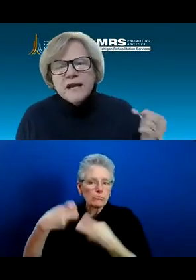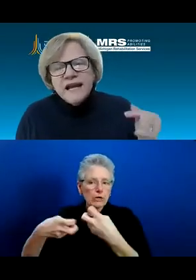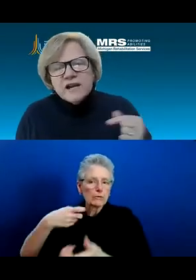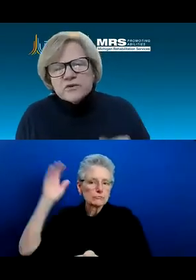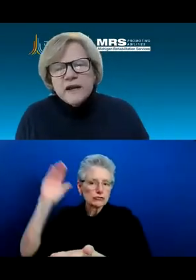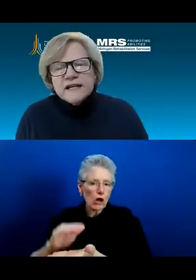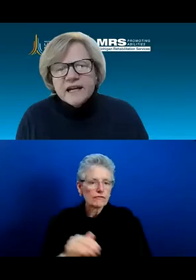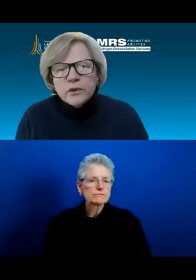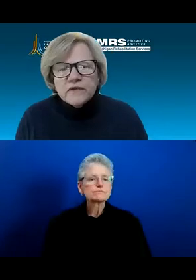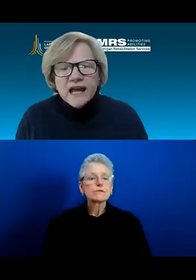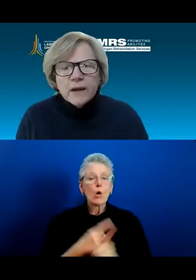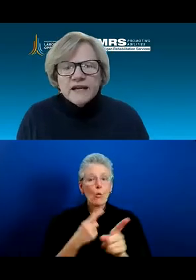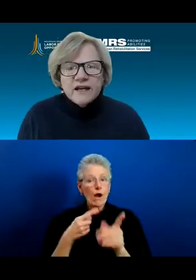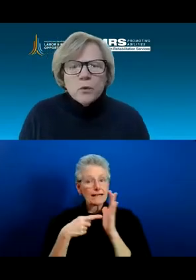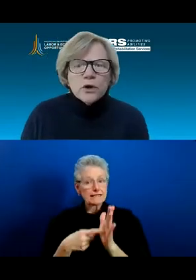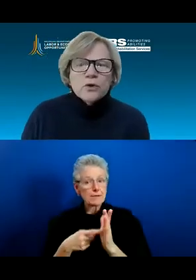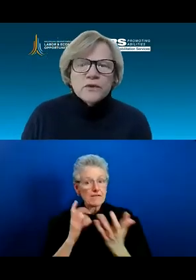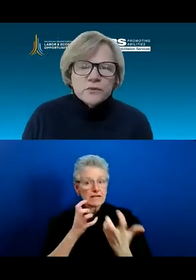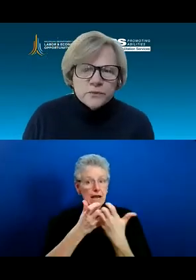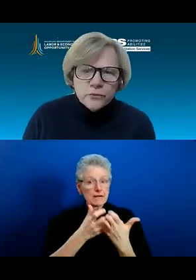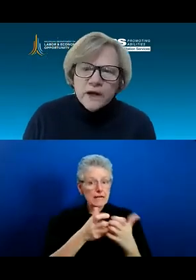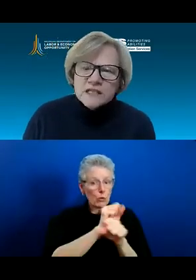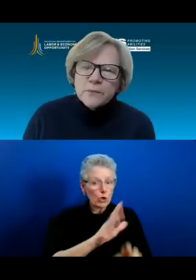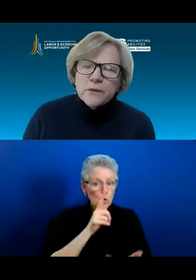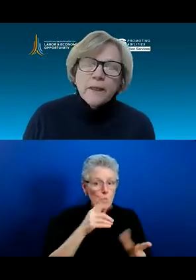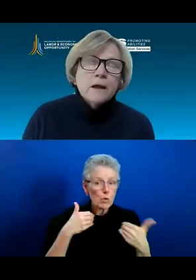So here's one example of accommodating a worker with